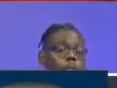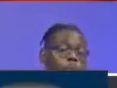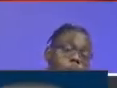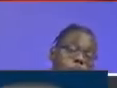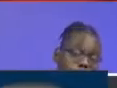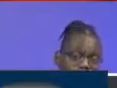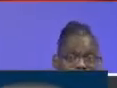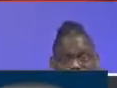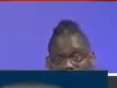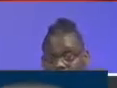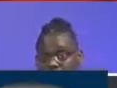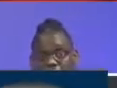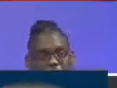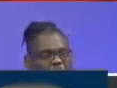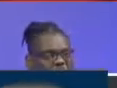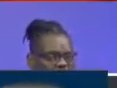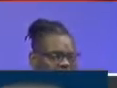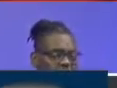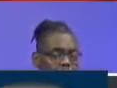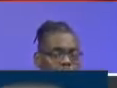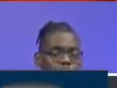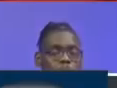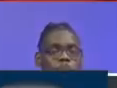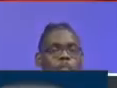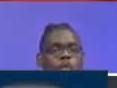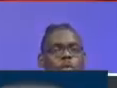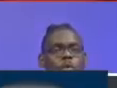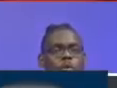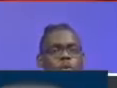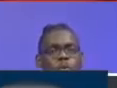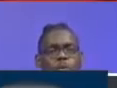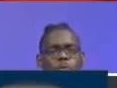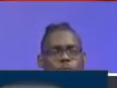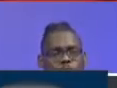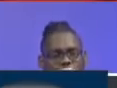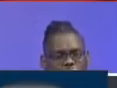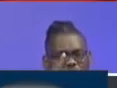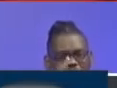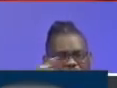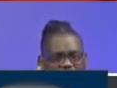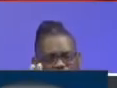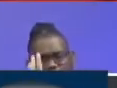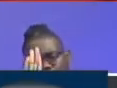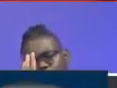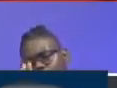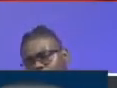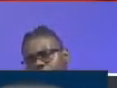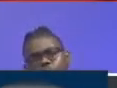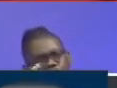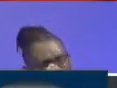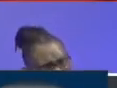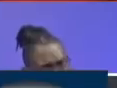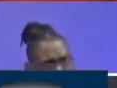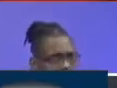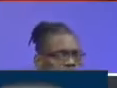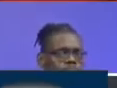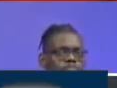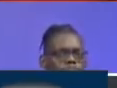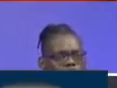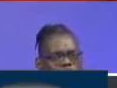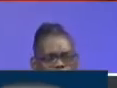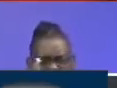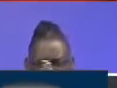HDC is a statutory body, etc. So we list those out, and then persons are required, if they want